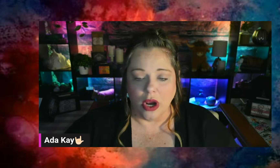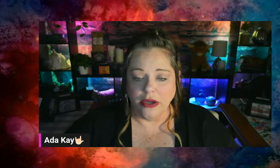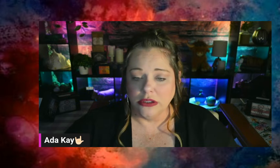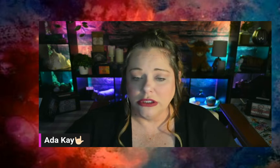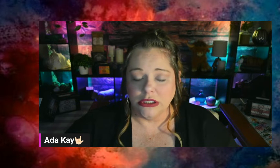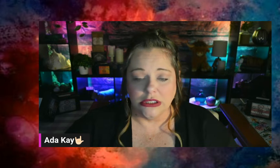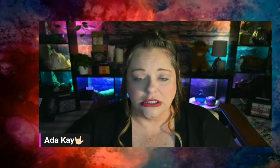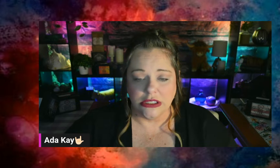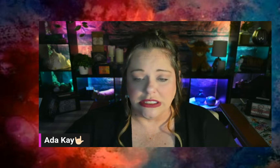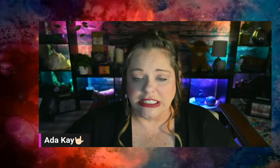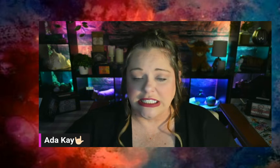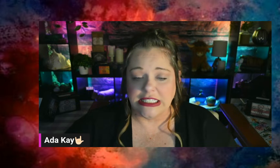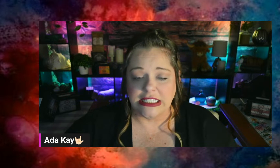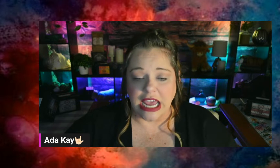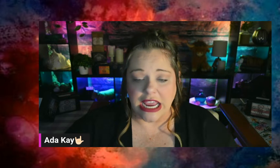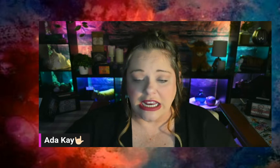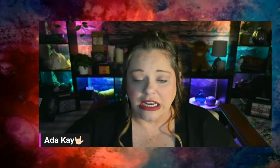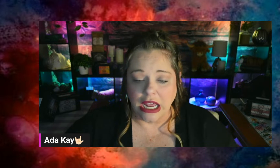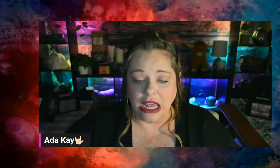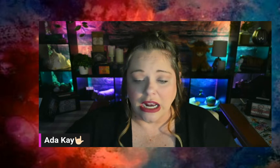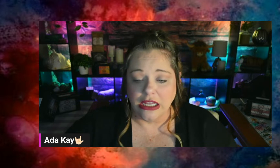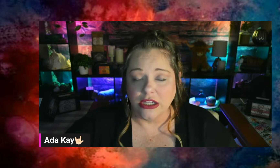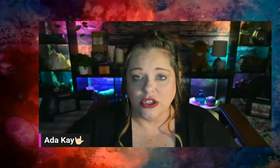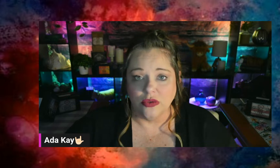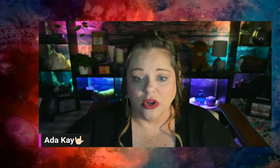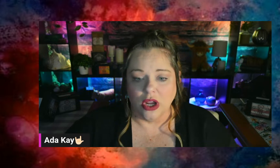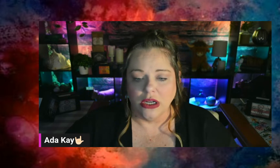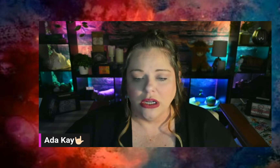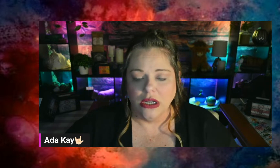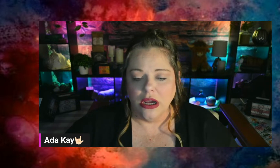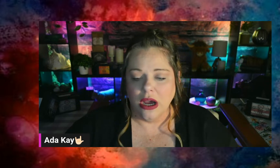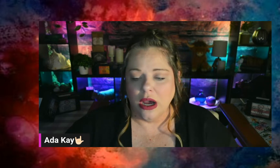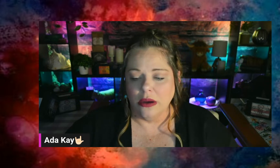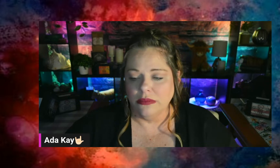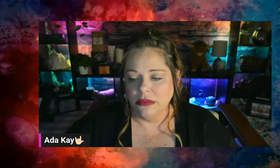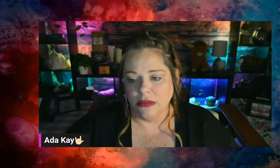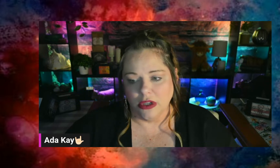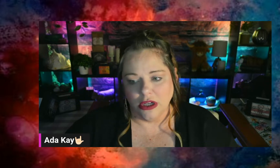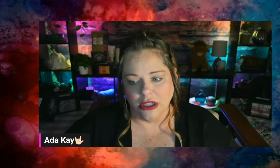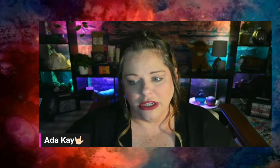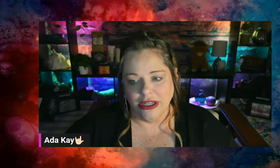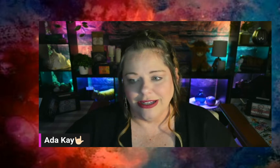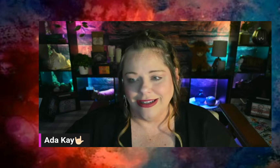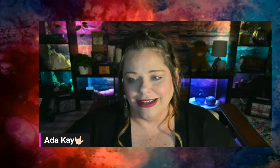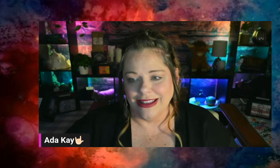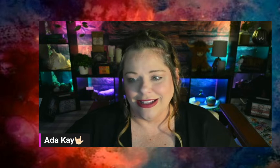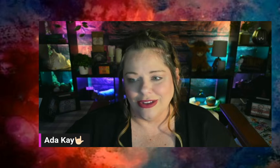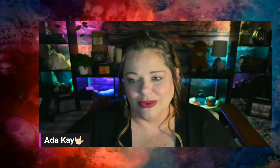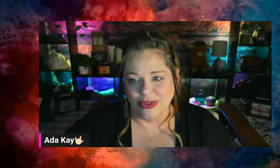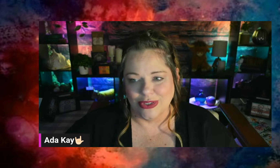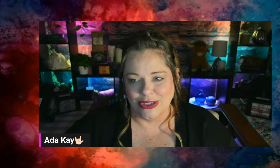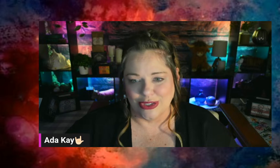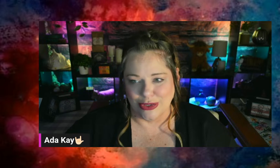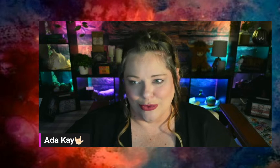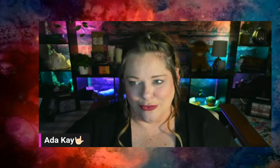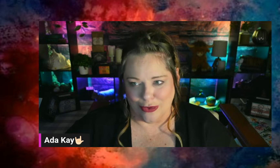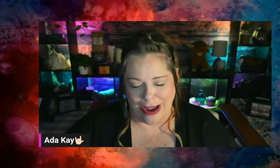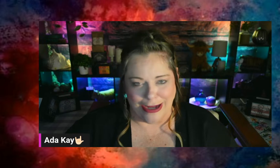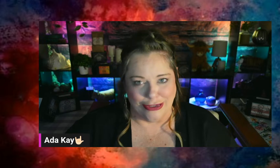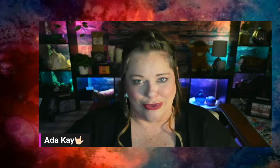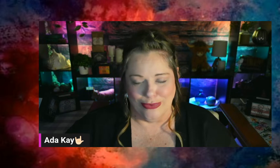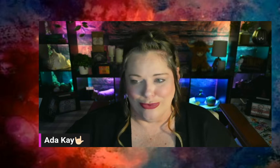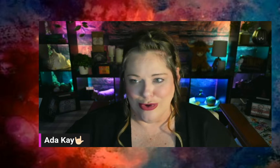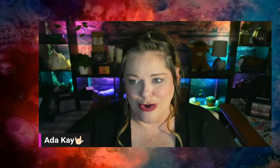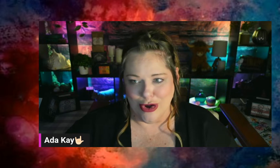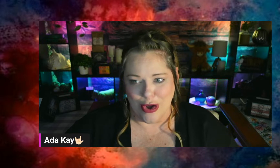this trial is insane, and I kid you not. Luckily, I think the worst is over.